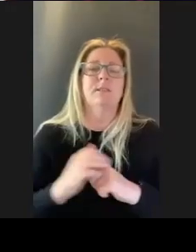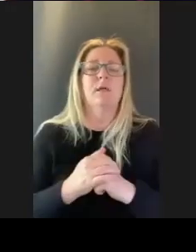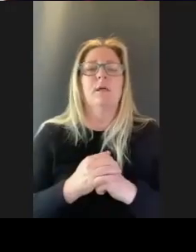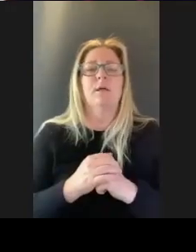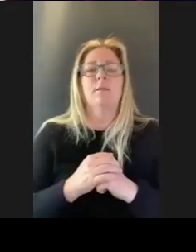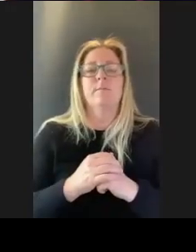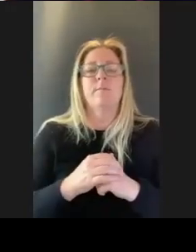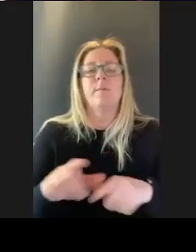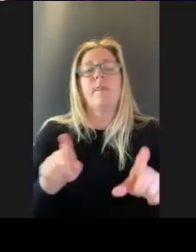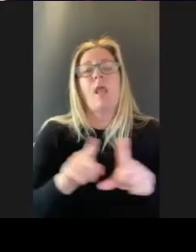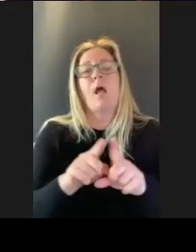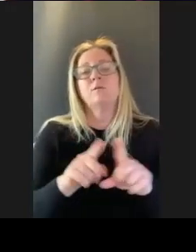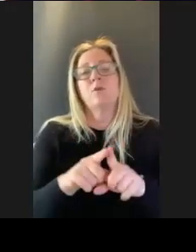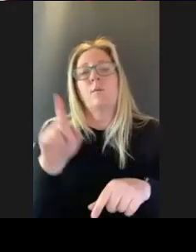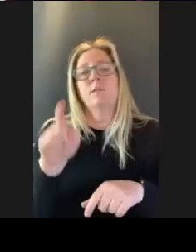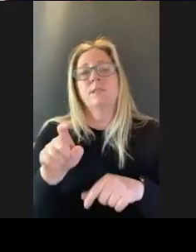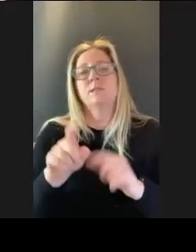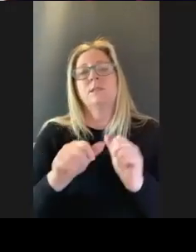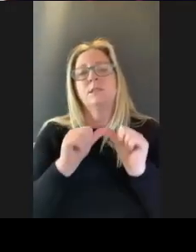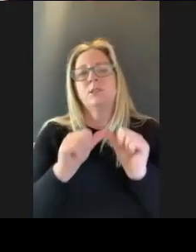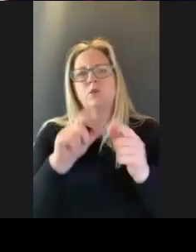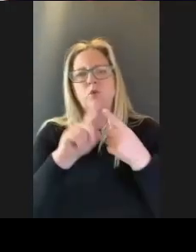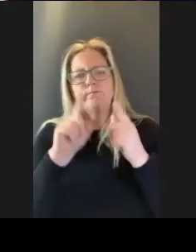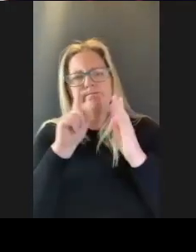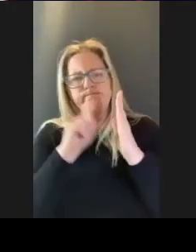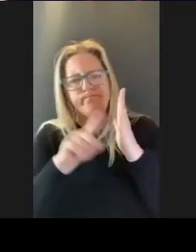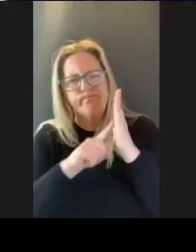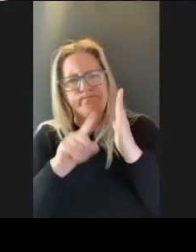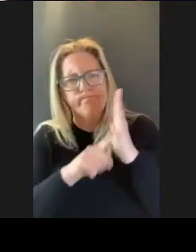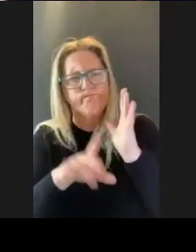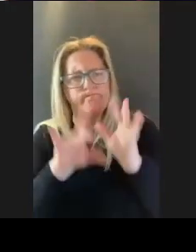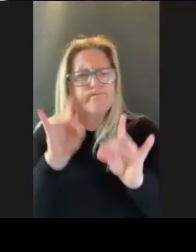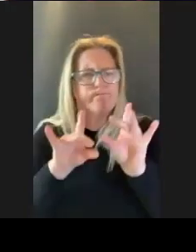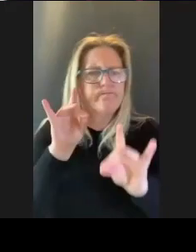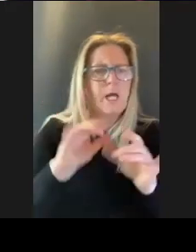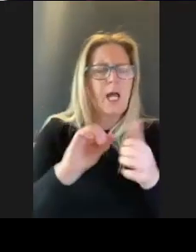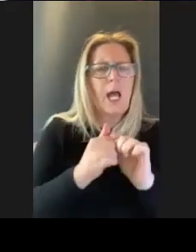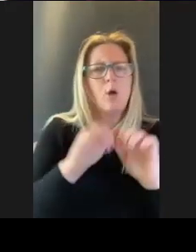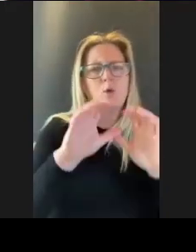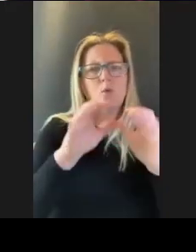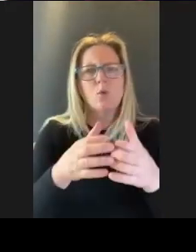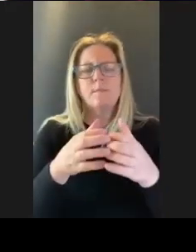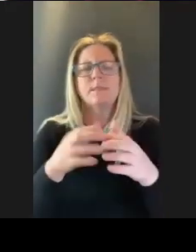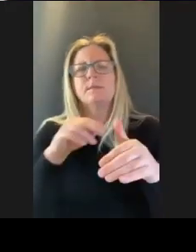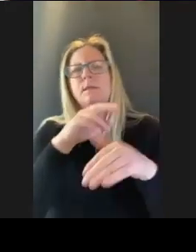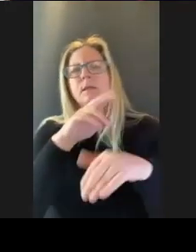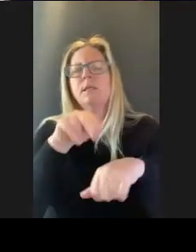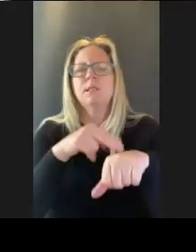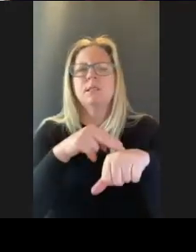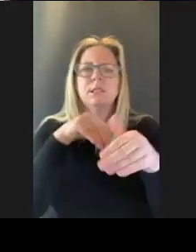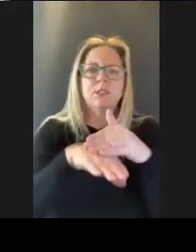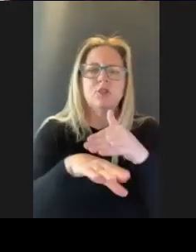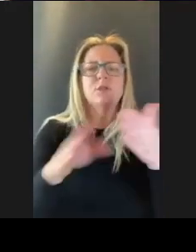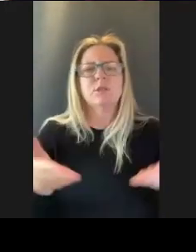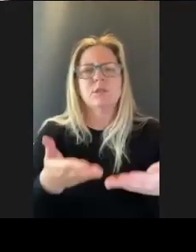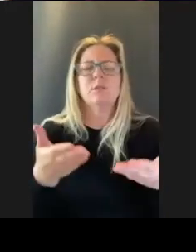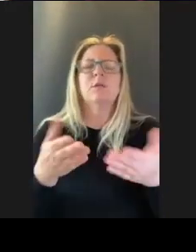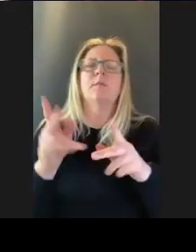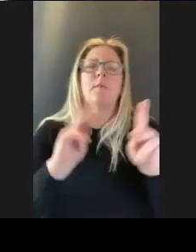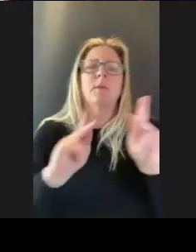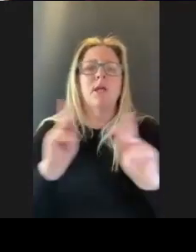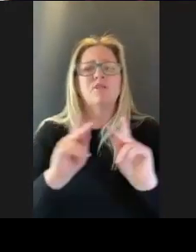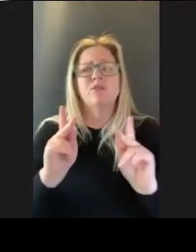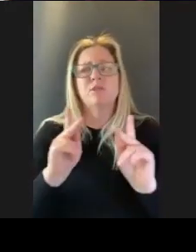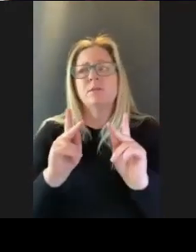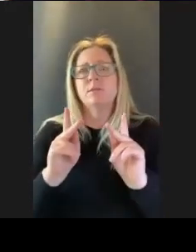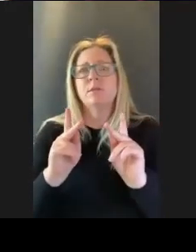also continue to uncover and illuminate how groups like Native American and Indigenous populations living on reservations are